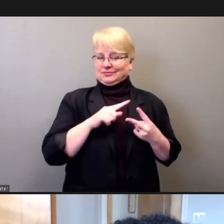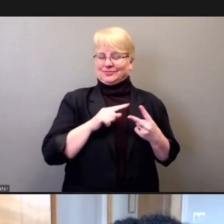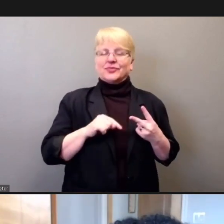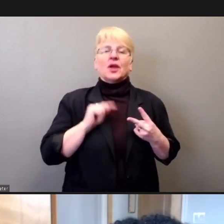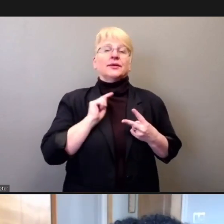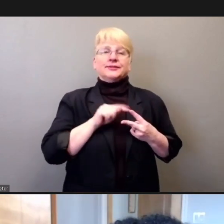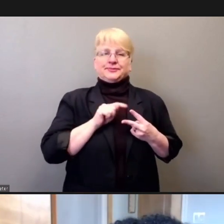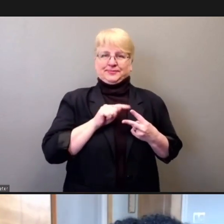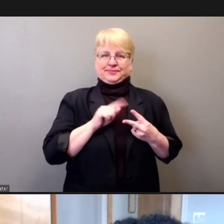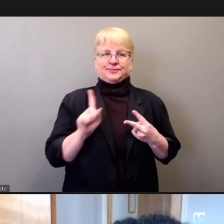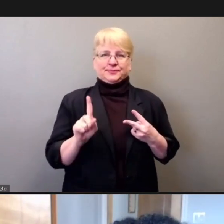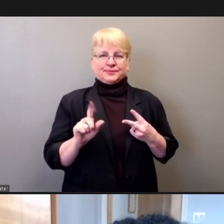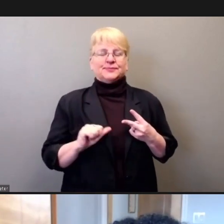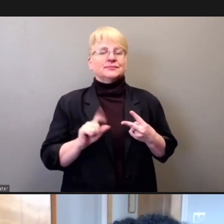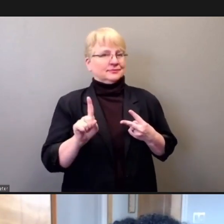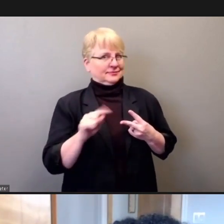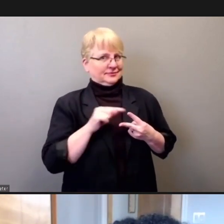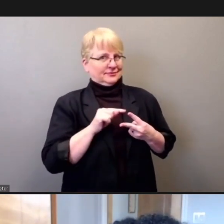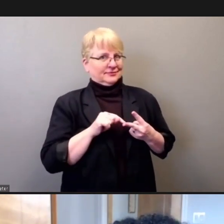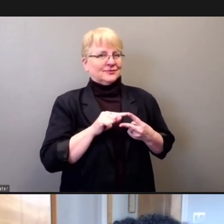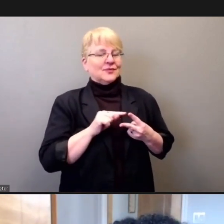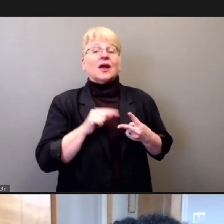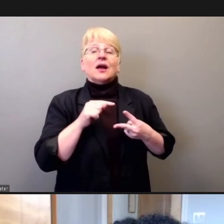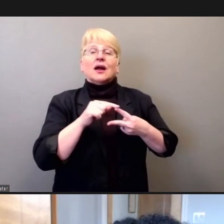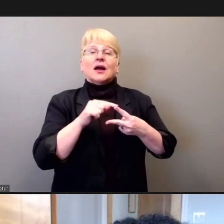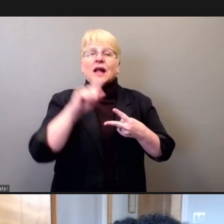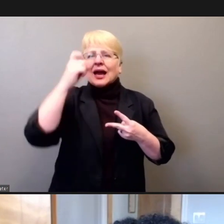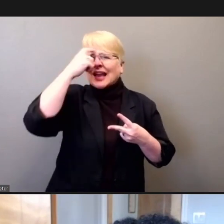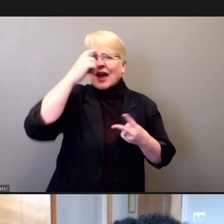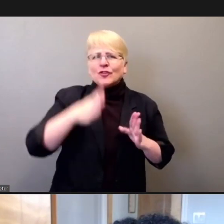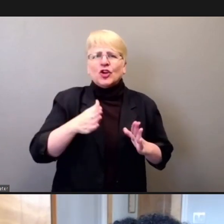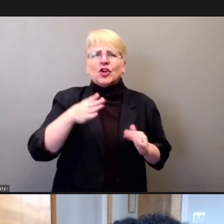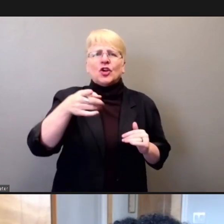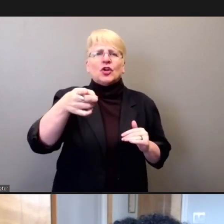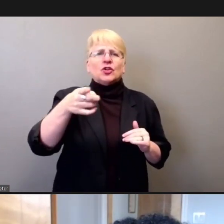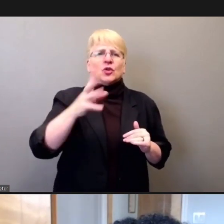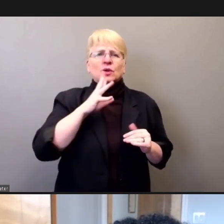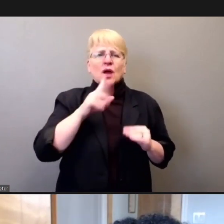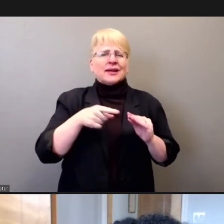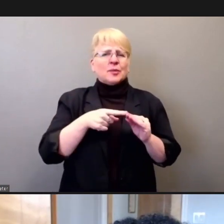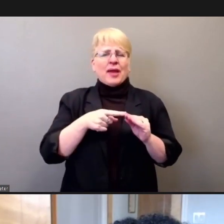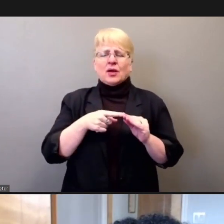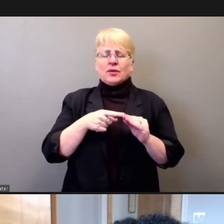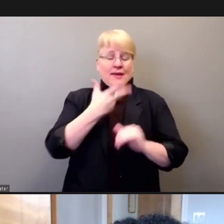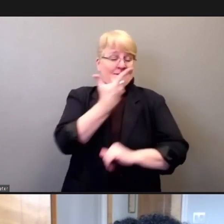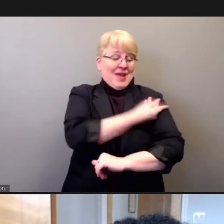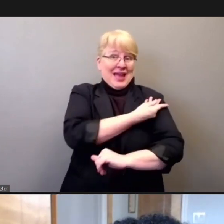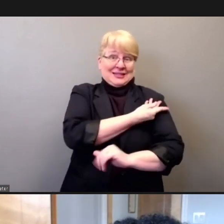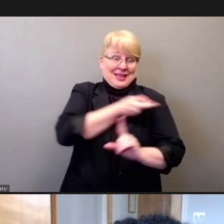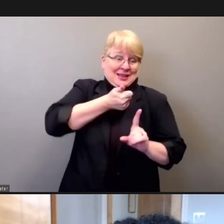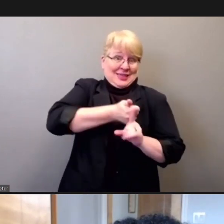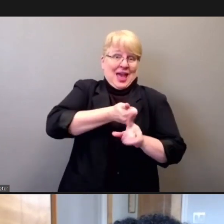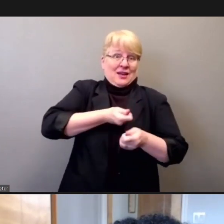question related to Dr. Grace, you're talking about the kind of impact of vaccines that was shown in this